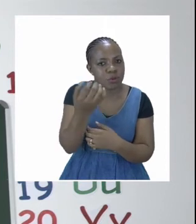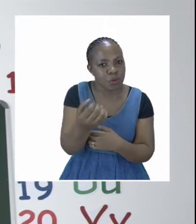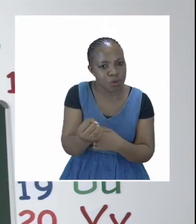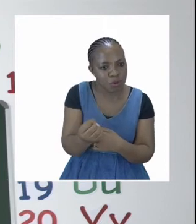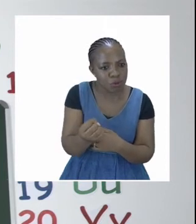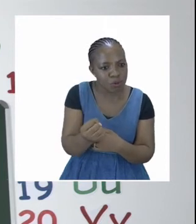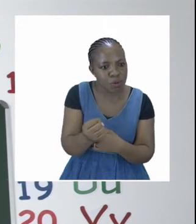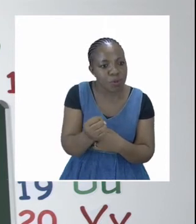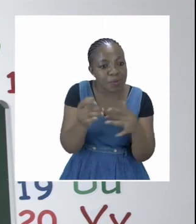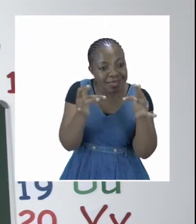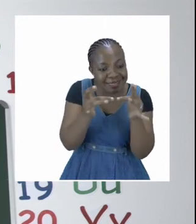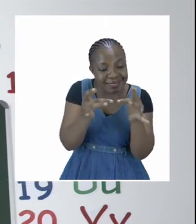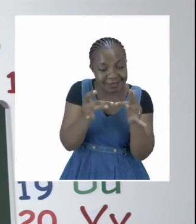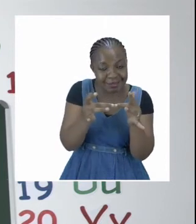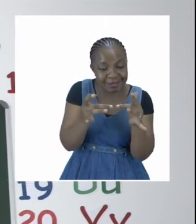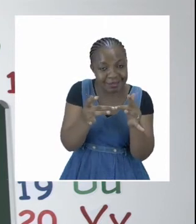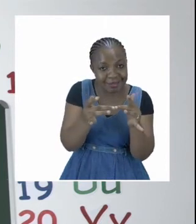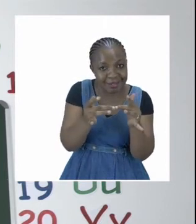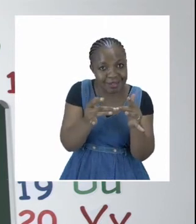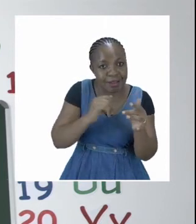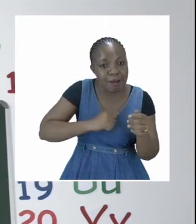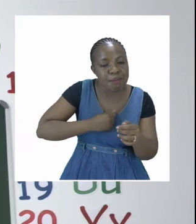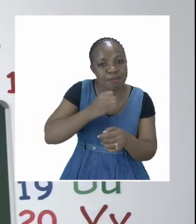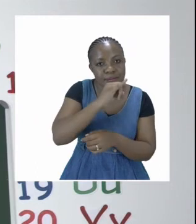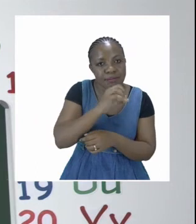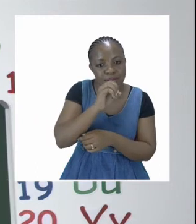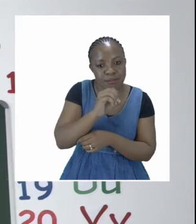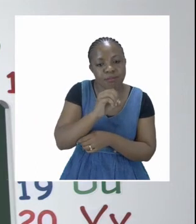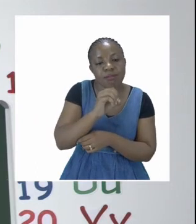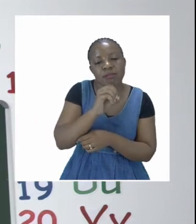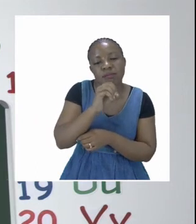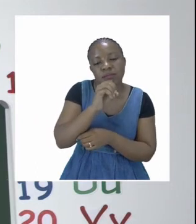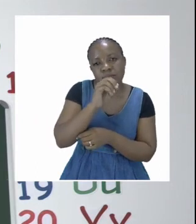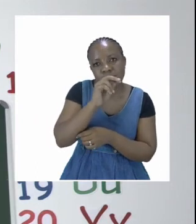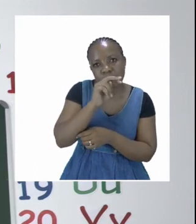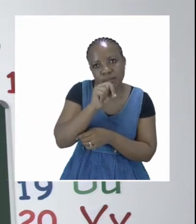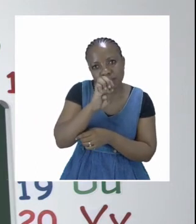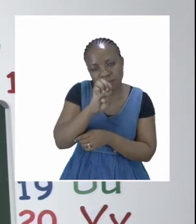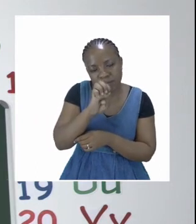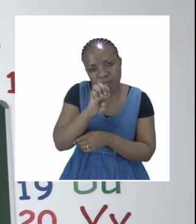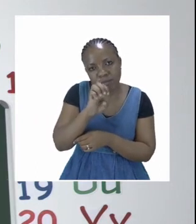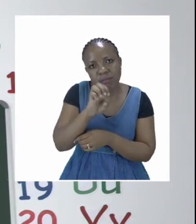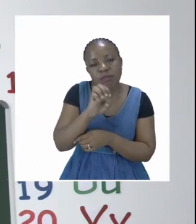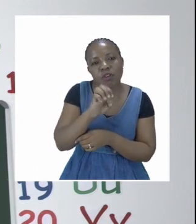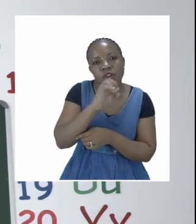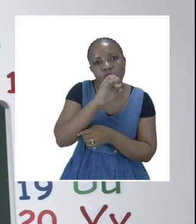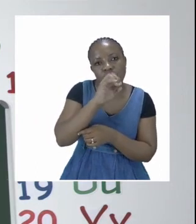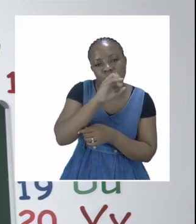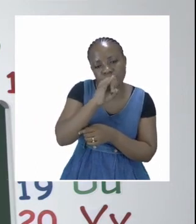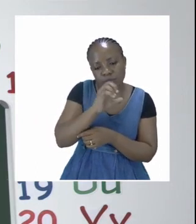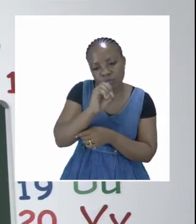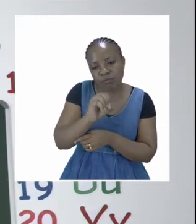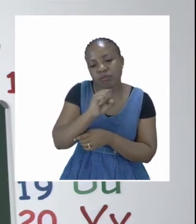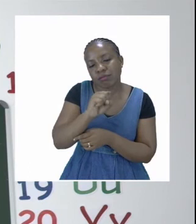our online platforms, My Zone and Zoshi Facebook pages, and in addition,